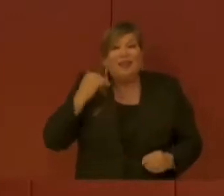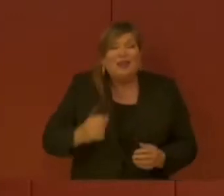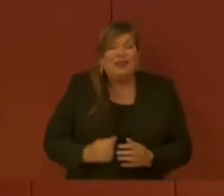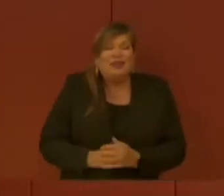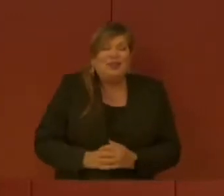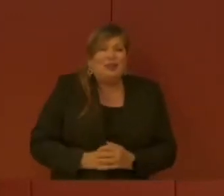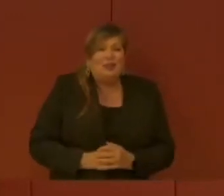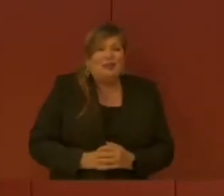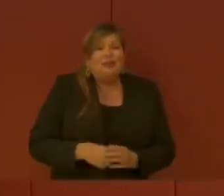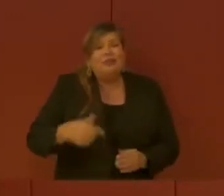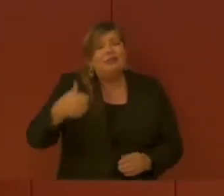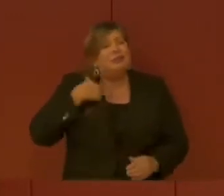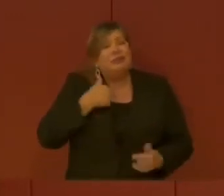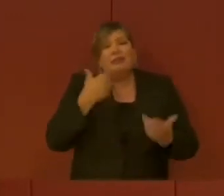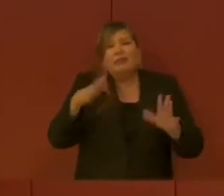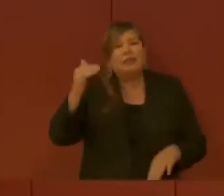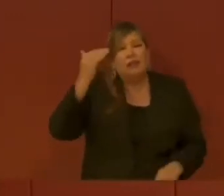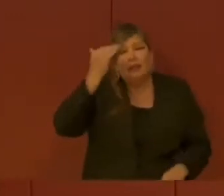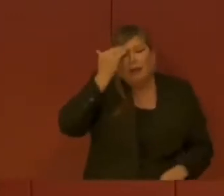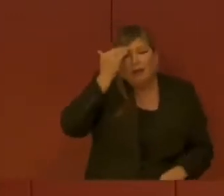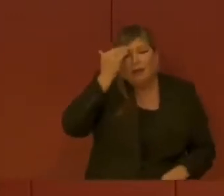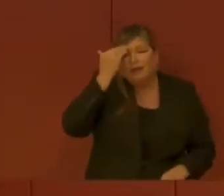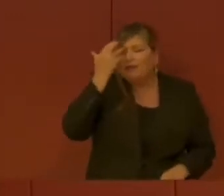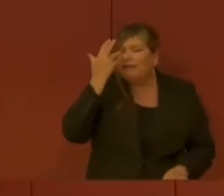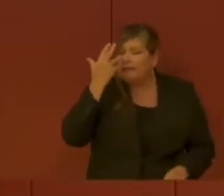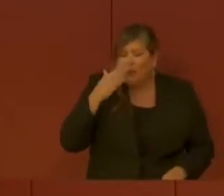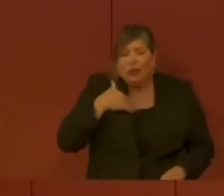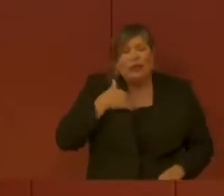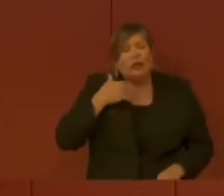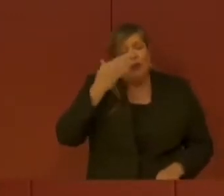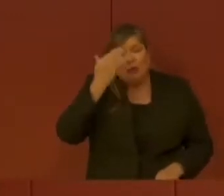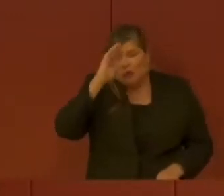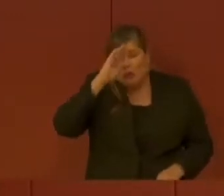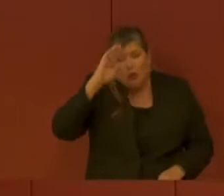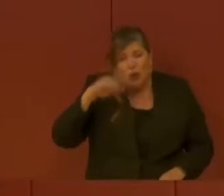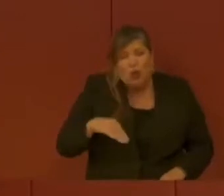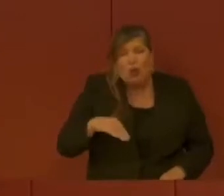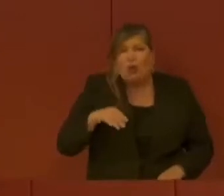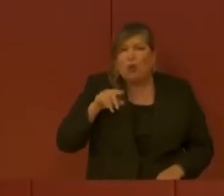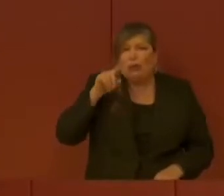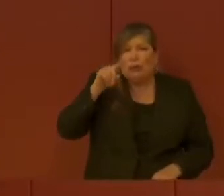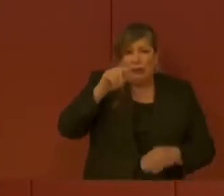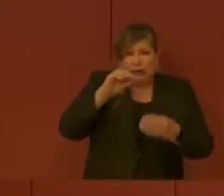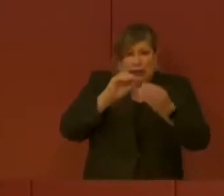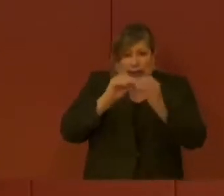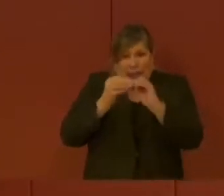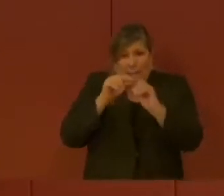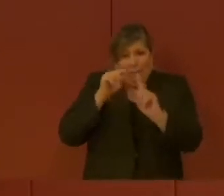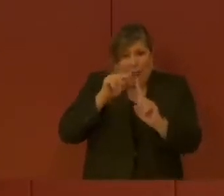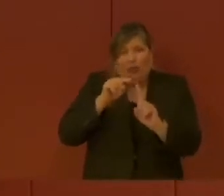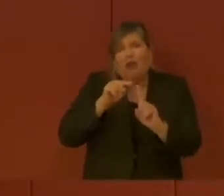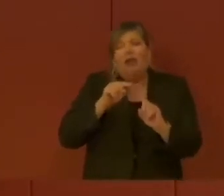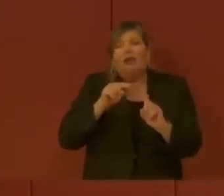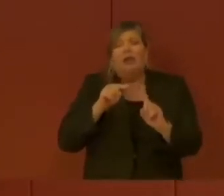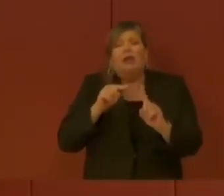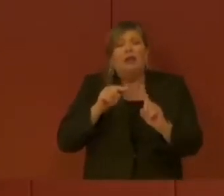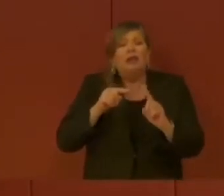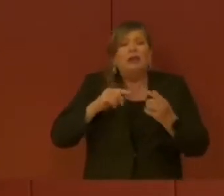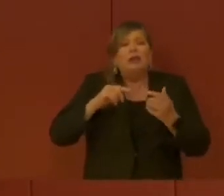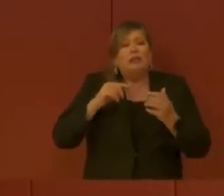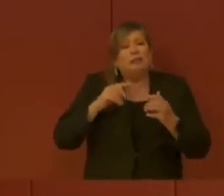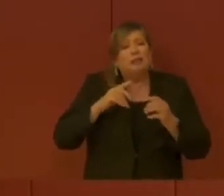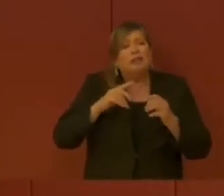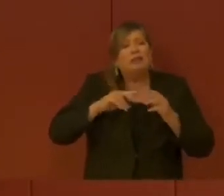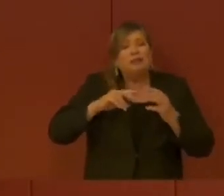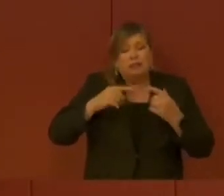We are cognizant and we are very mindful that that top line number means something for some people. It means something